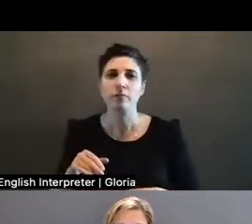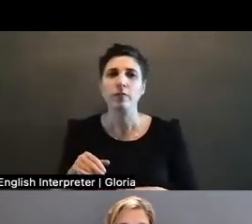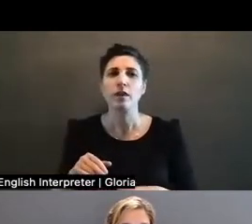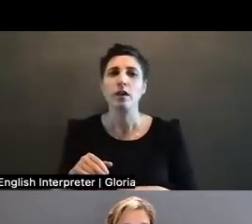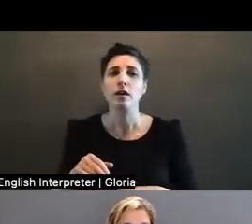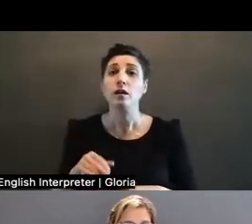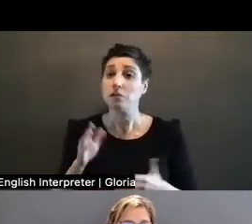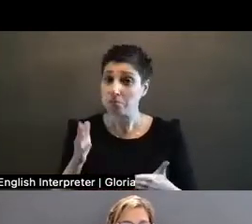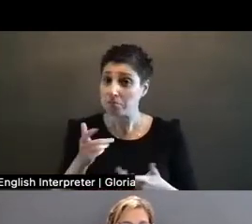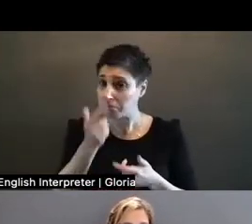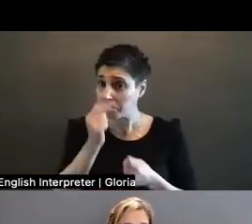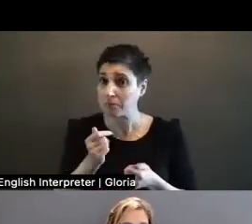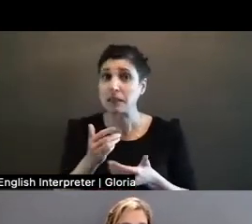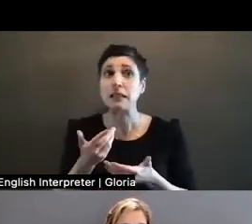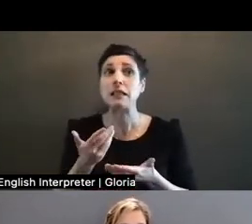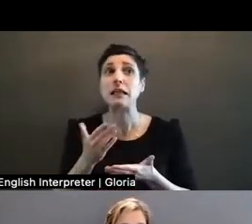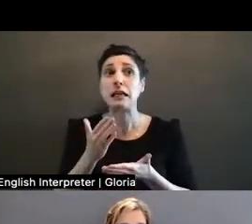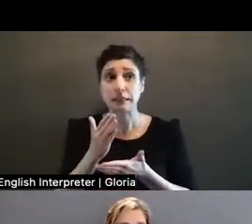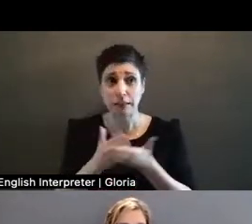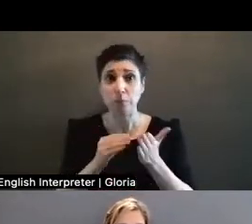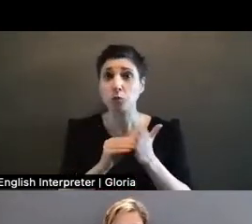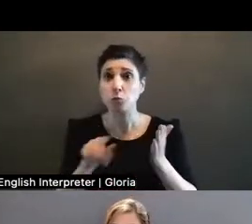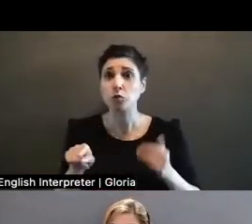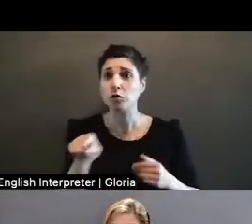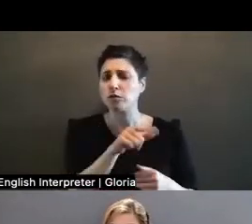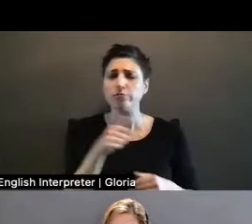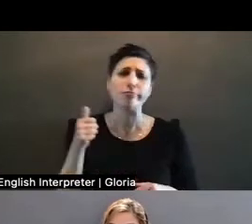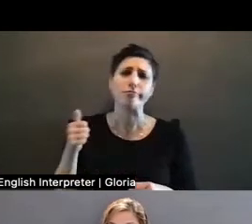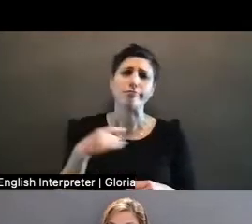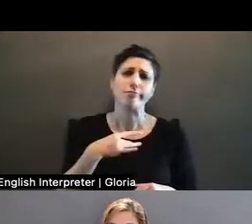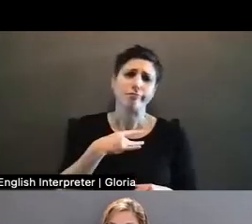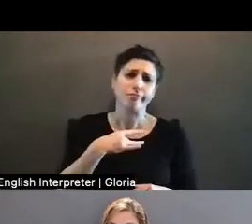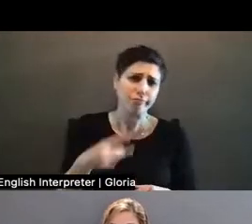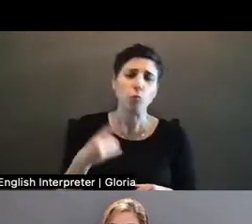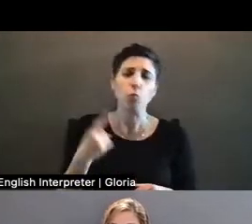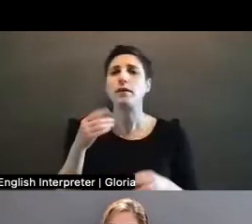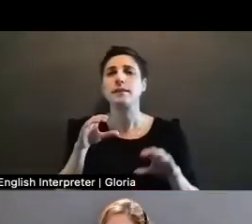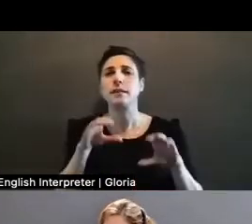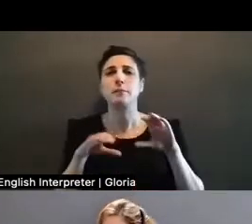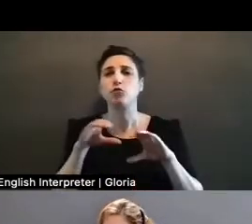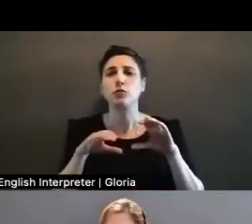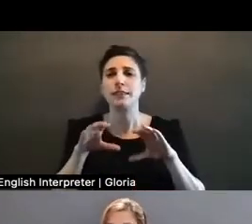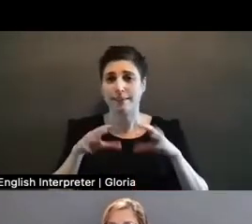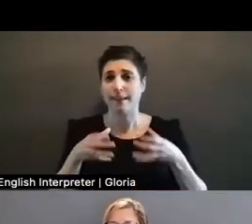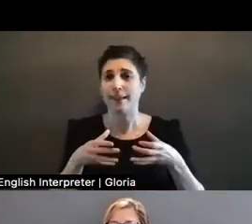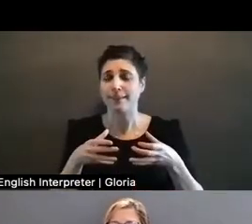student feedback in one of my chemistry seminars